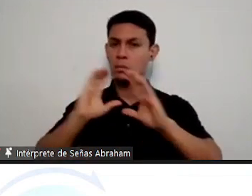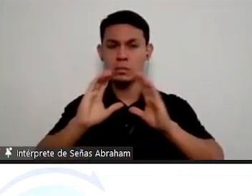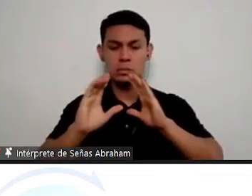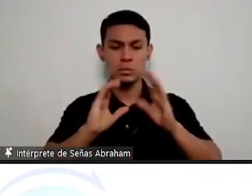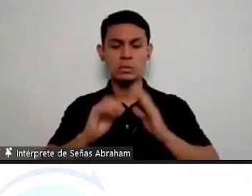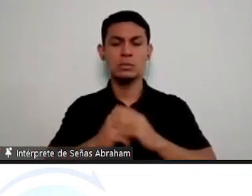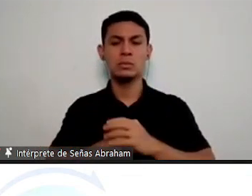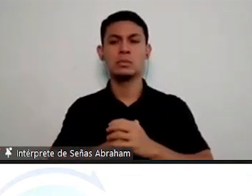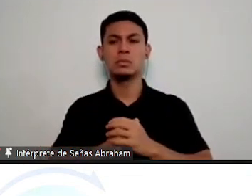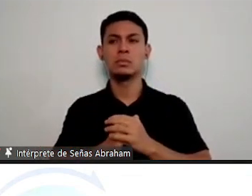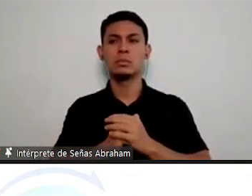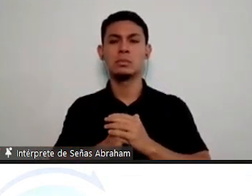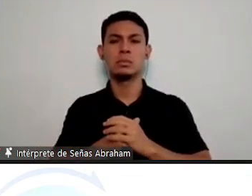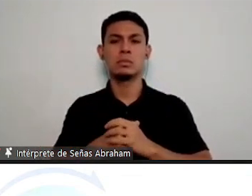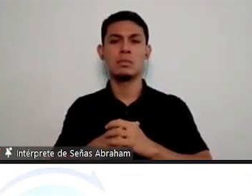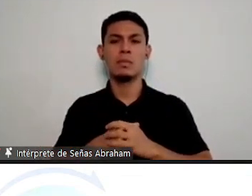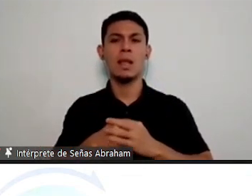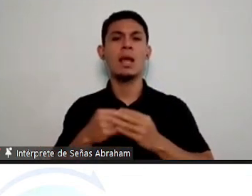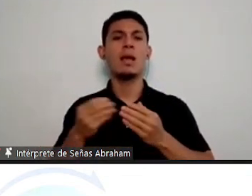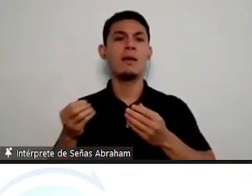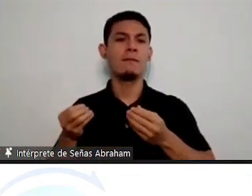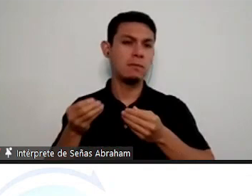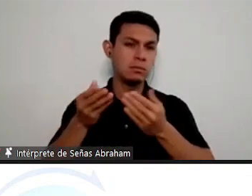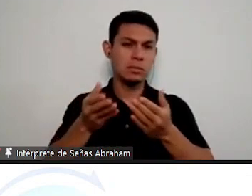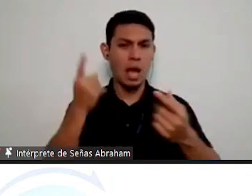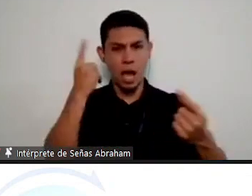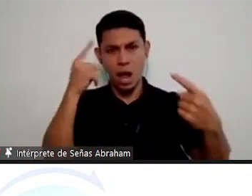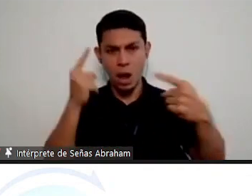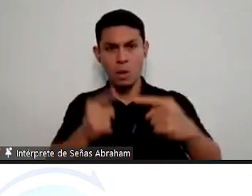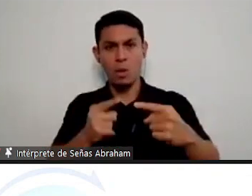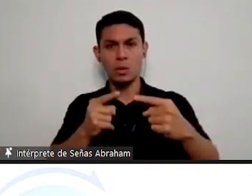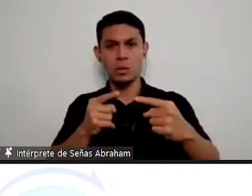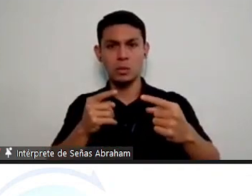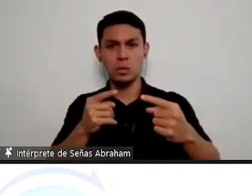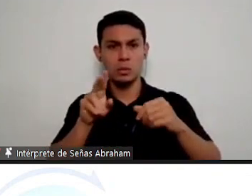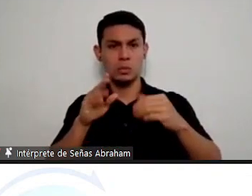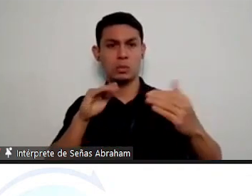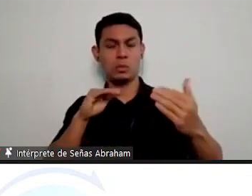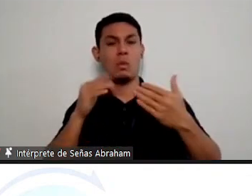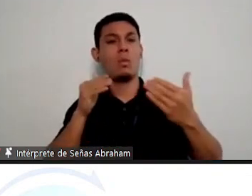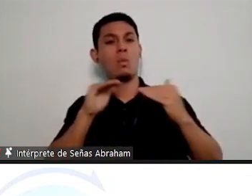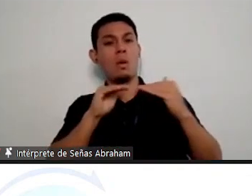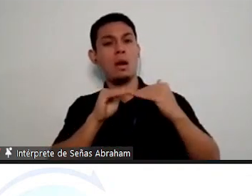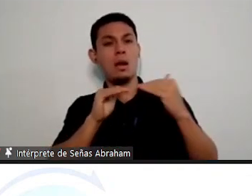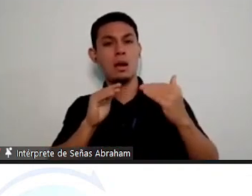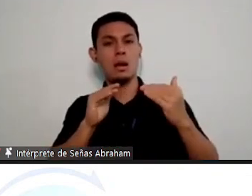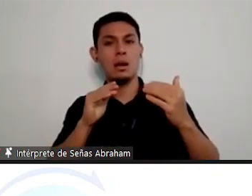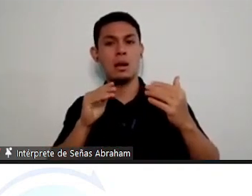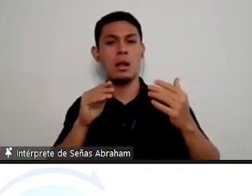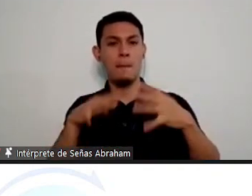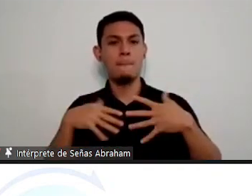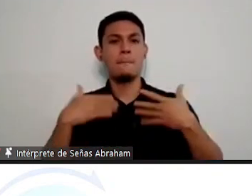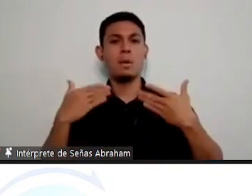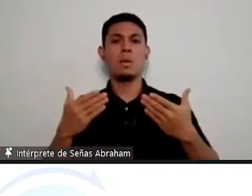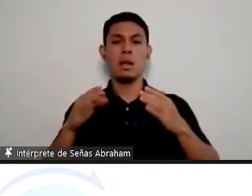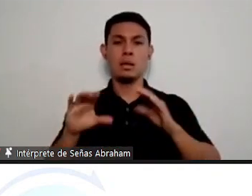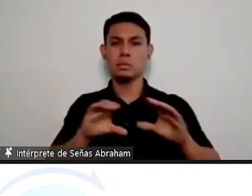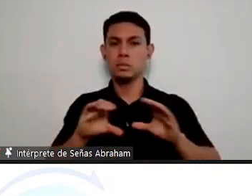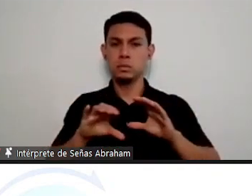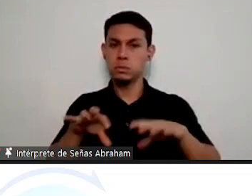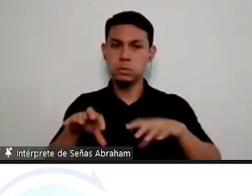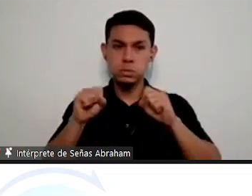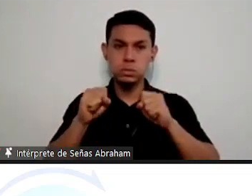dialogue and to further the reaching of common agreement so we do